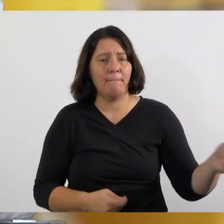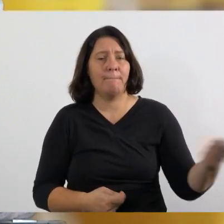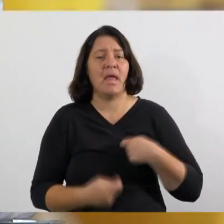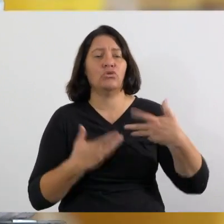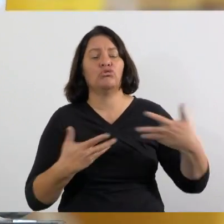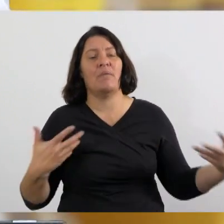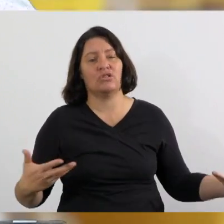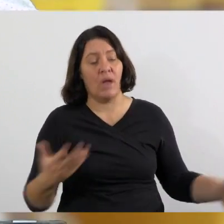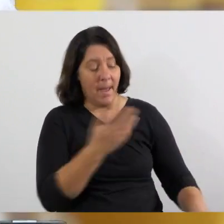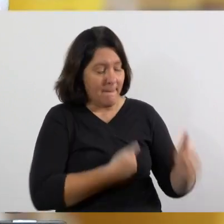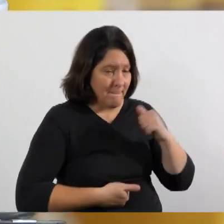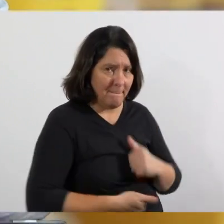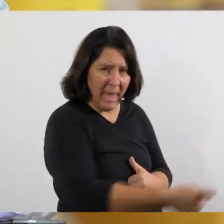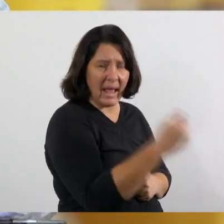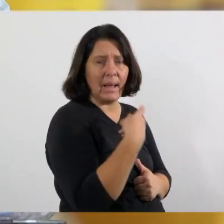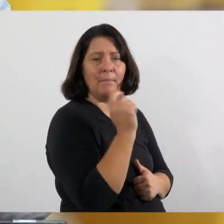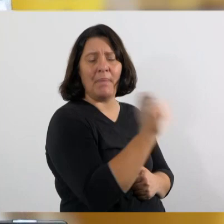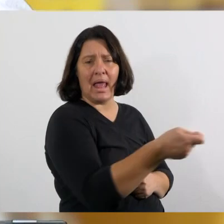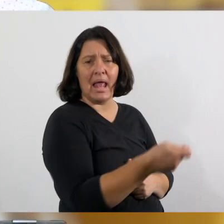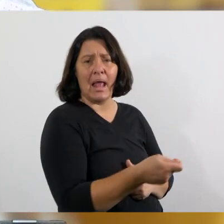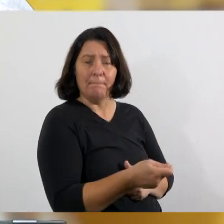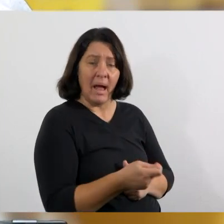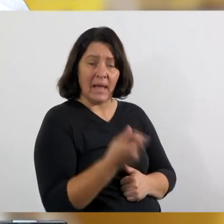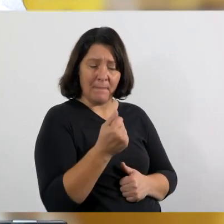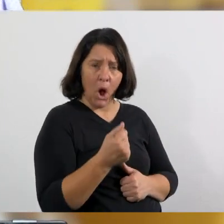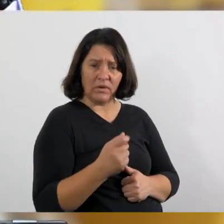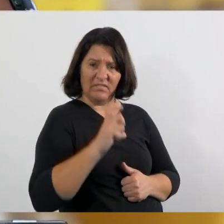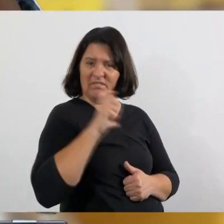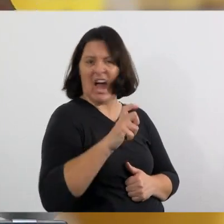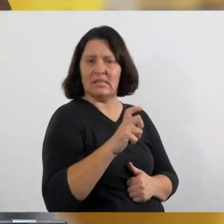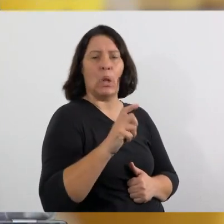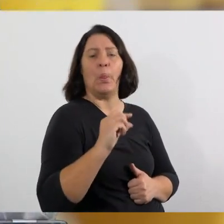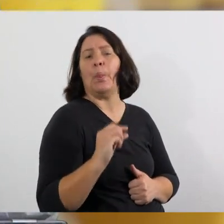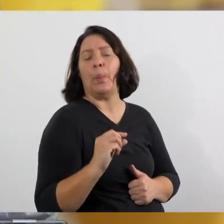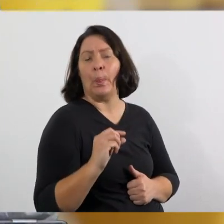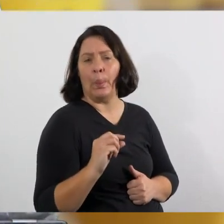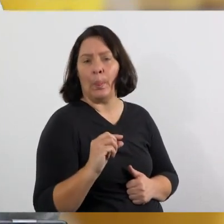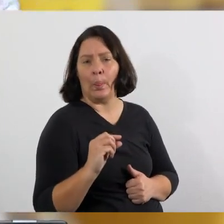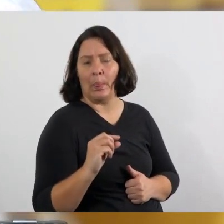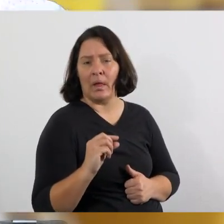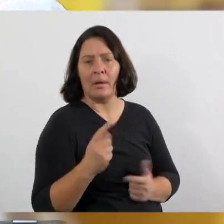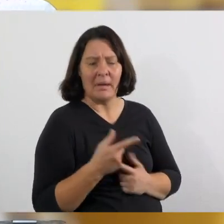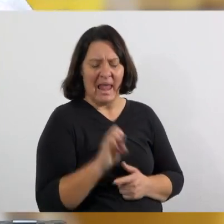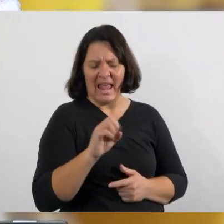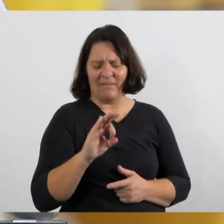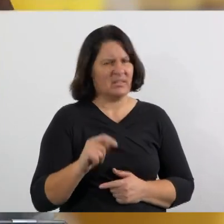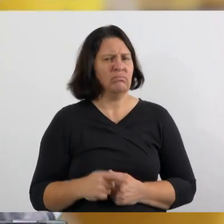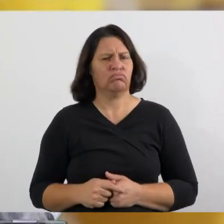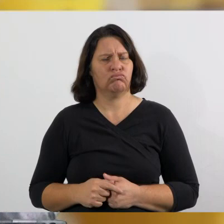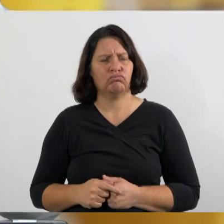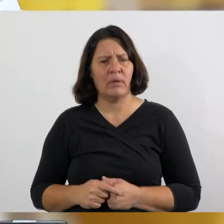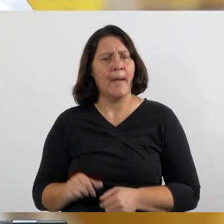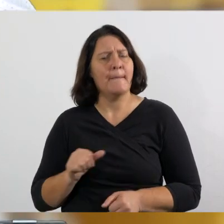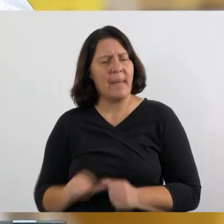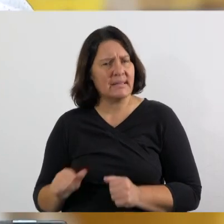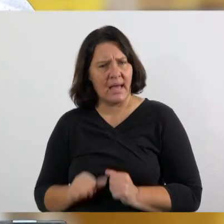overpaid, we need to give them a refund, but the amount is not a big amount. We will not make an EFT for it.